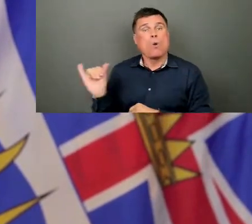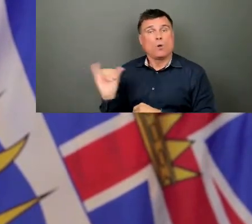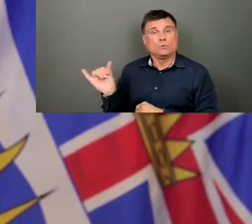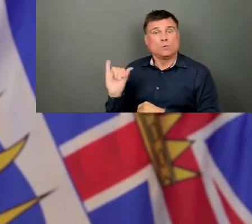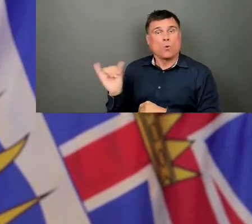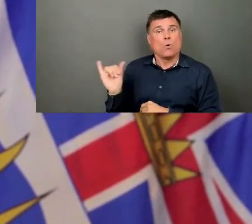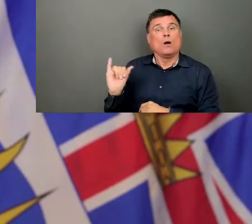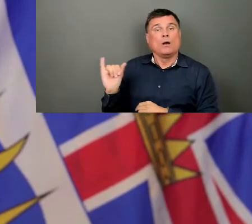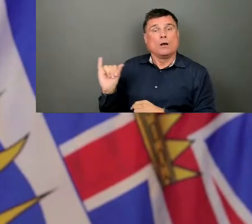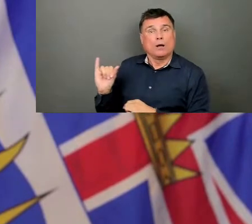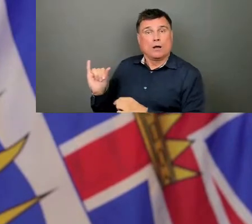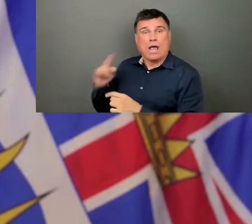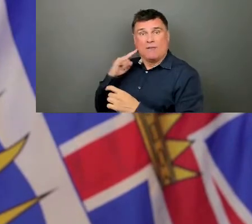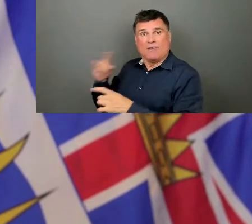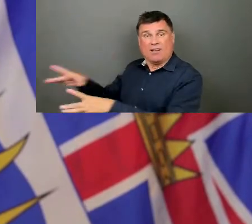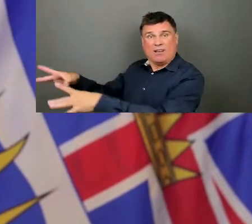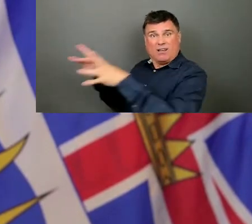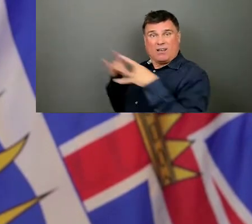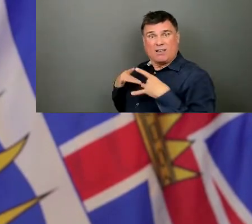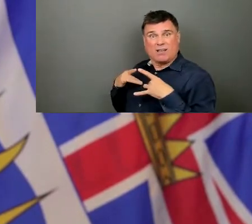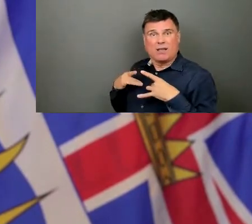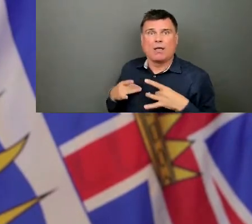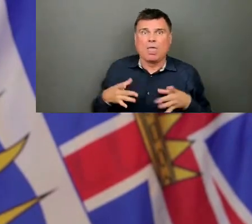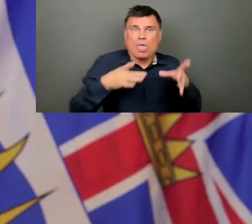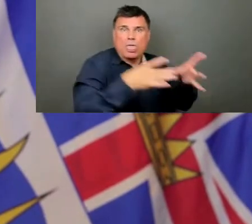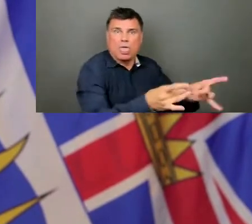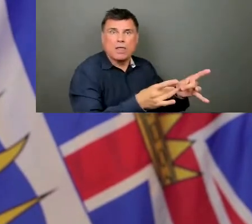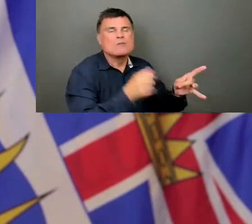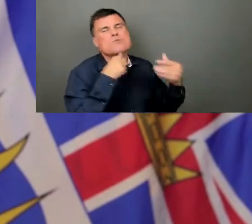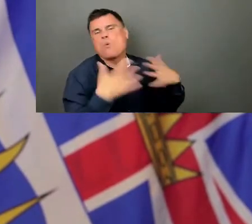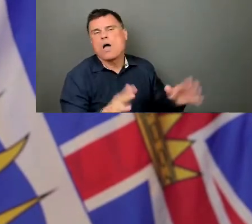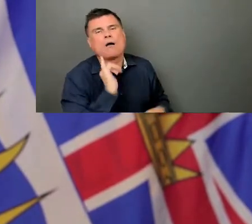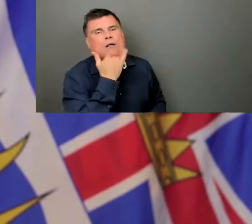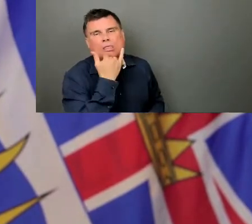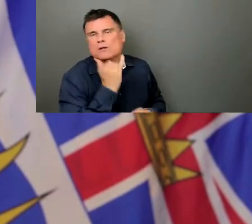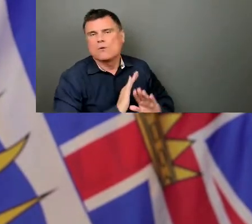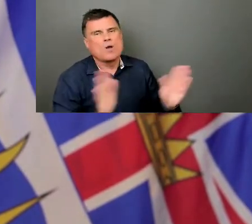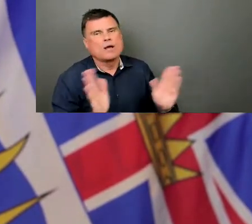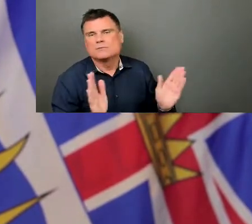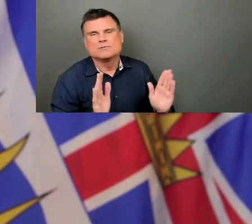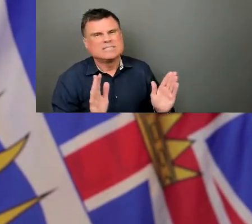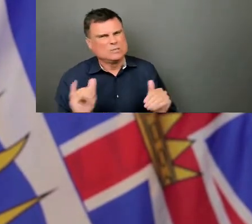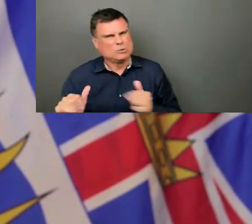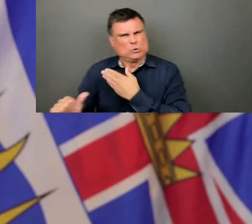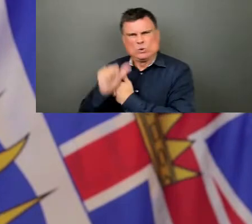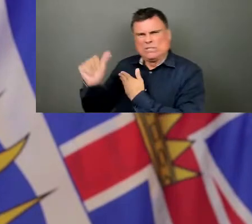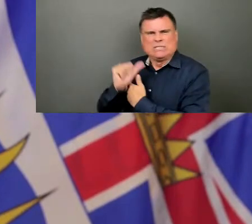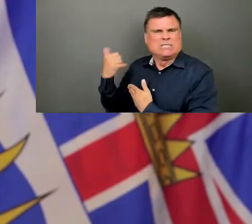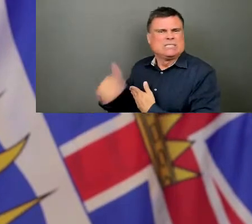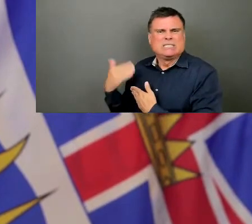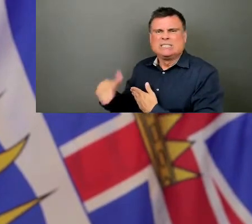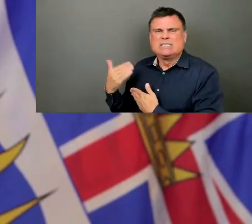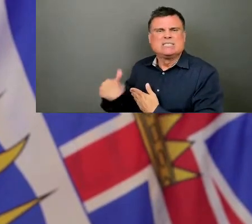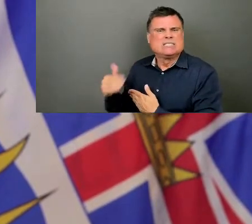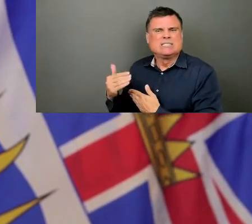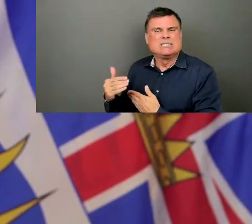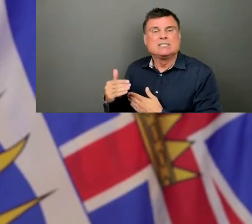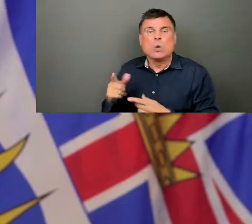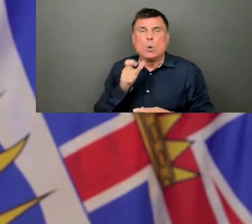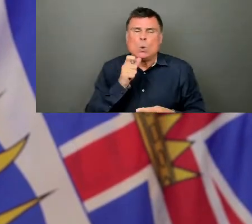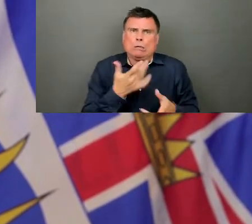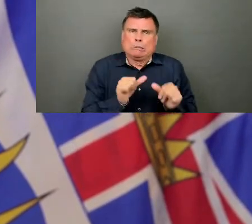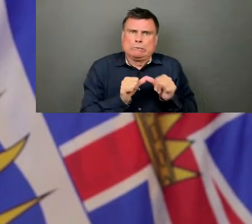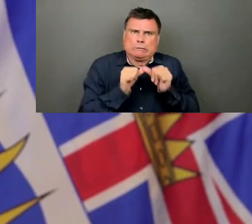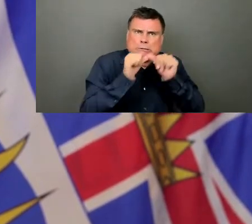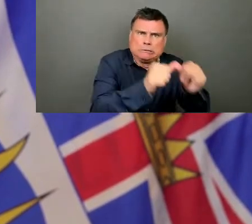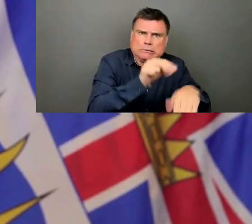So we have been working through. Obviously, there's labor relations issues that we need to work through, and we have been